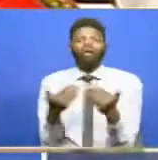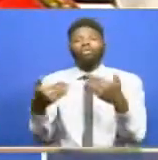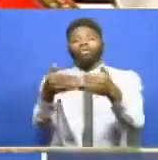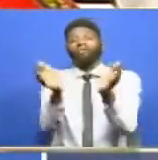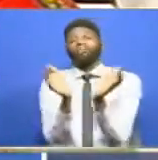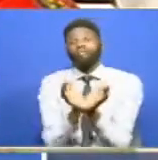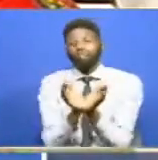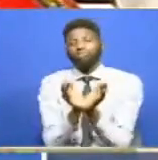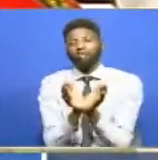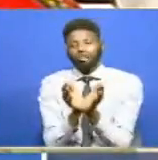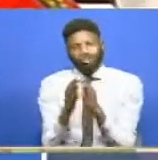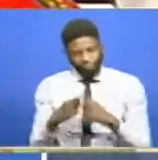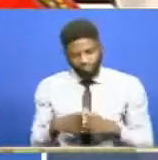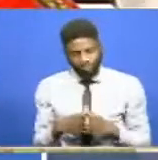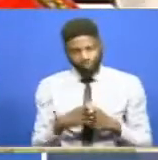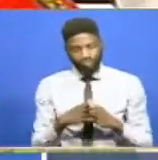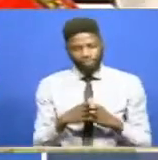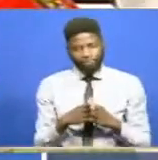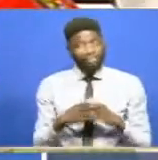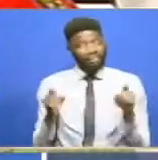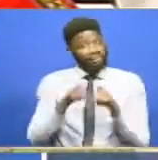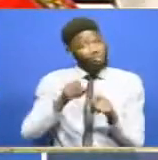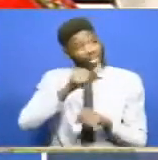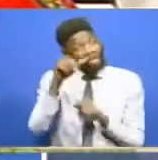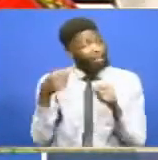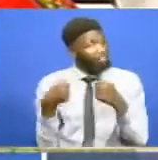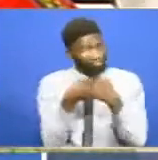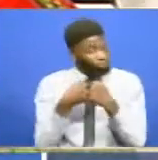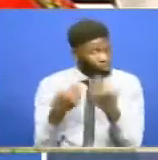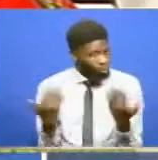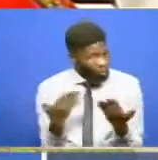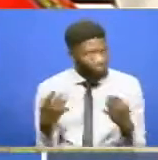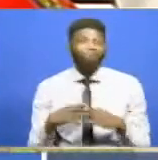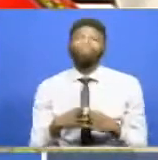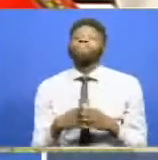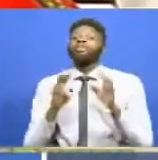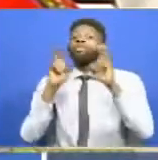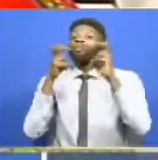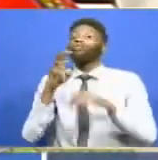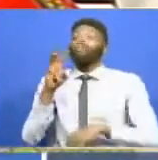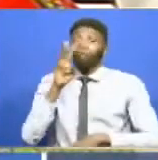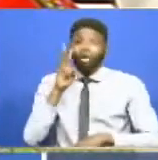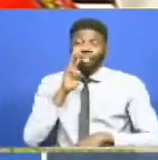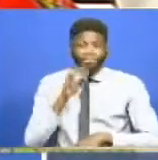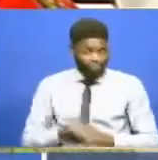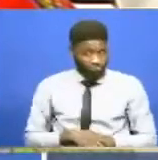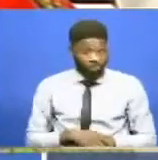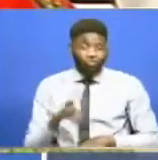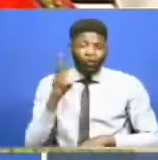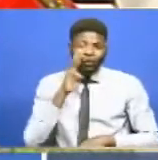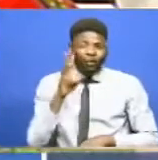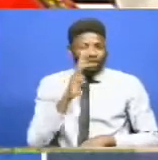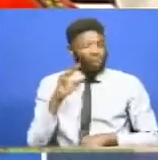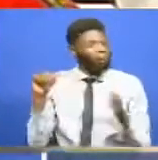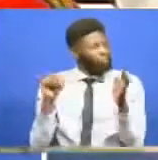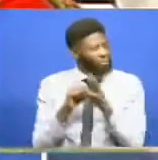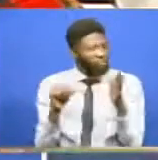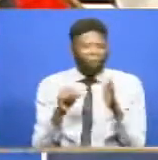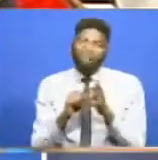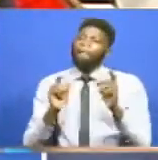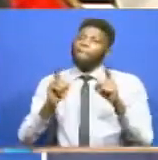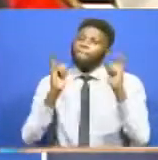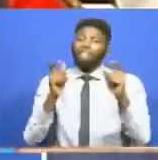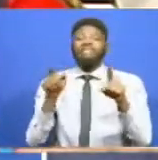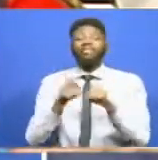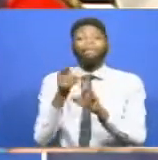to reach the whole community. And then another issue is on the issue of water. Water is a major issue, even